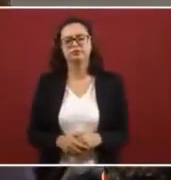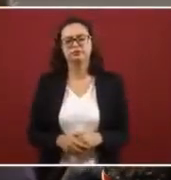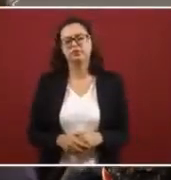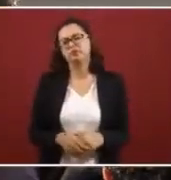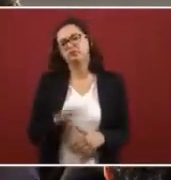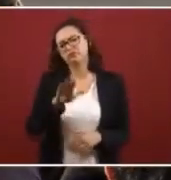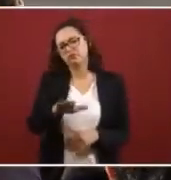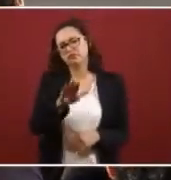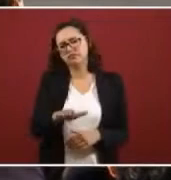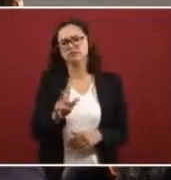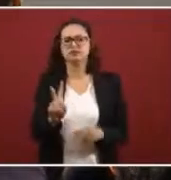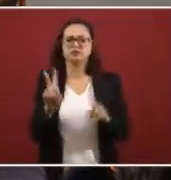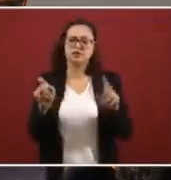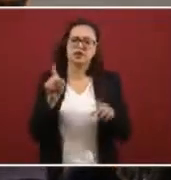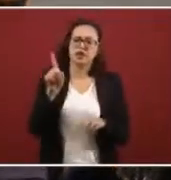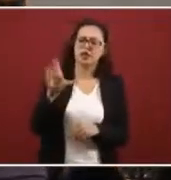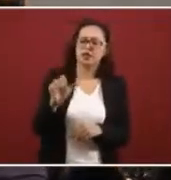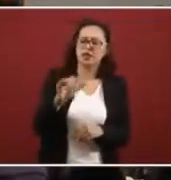regarding